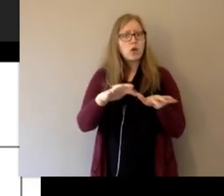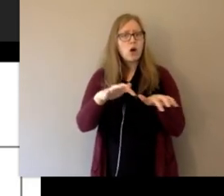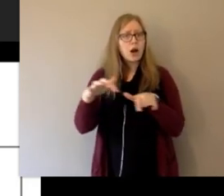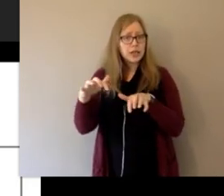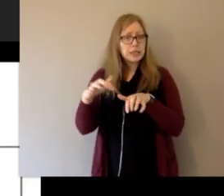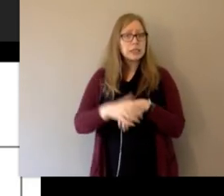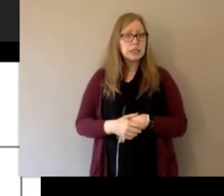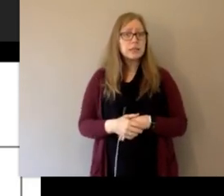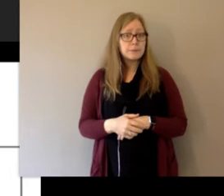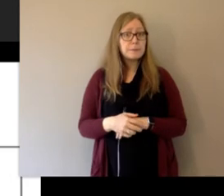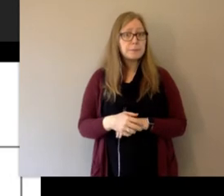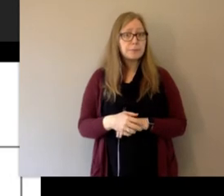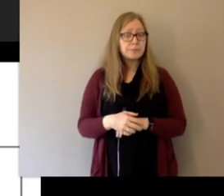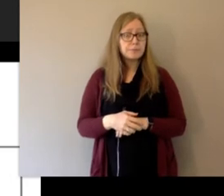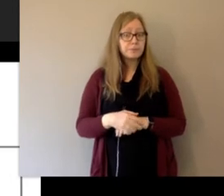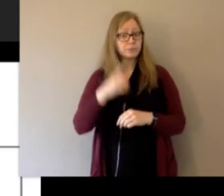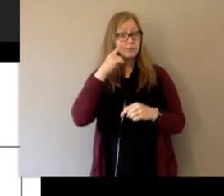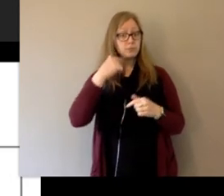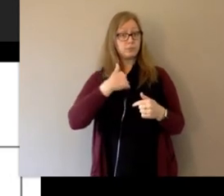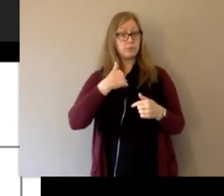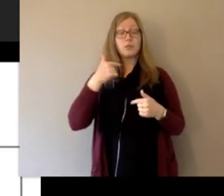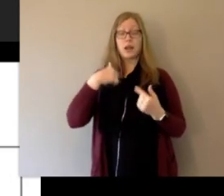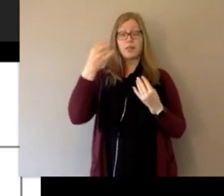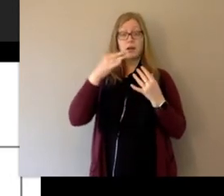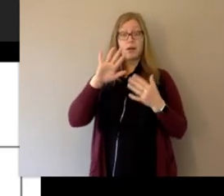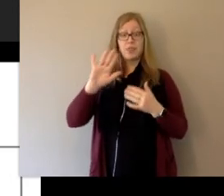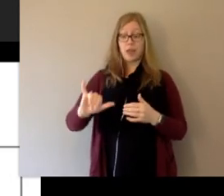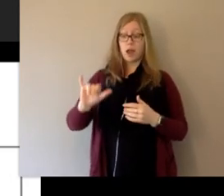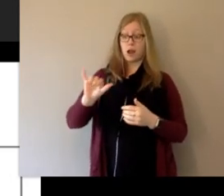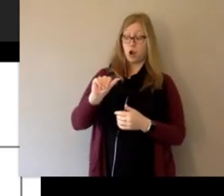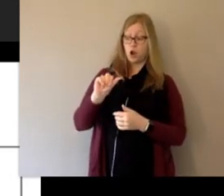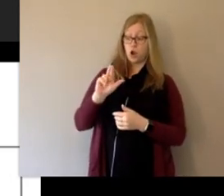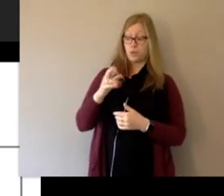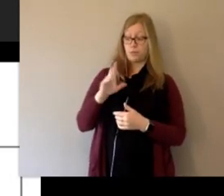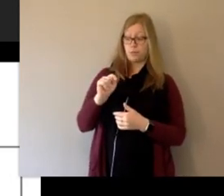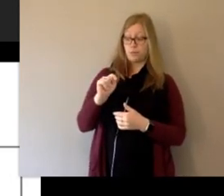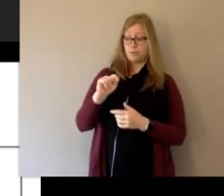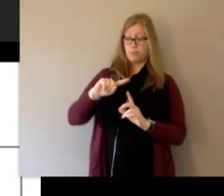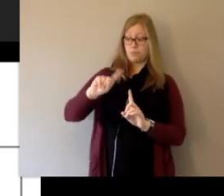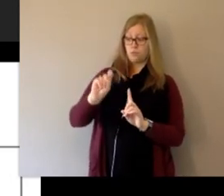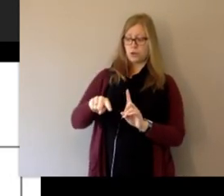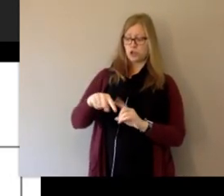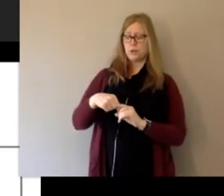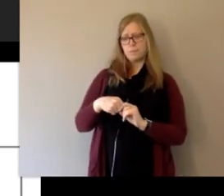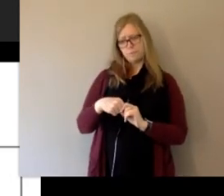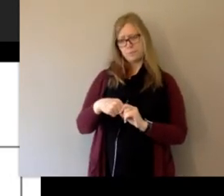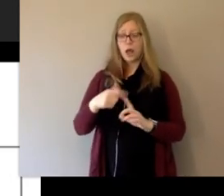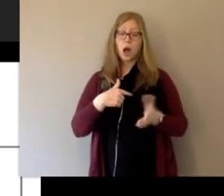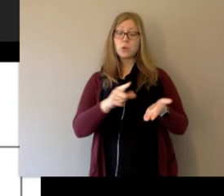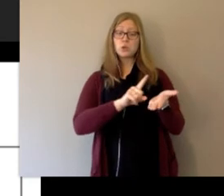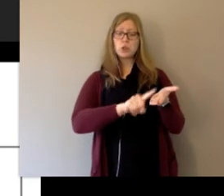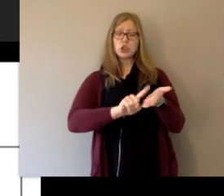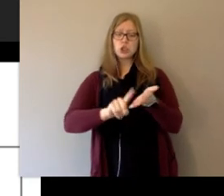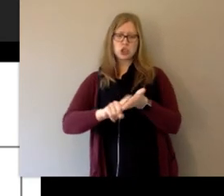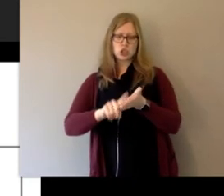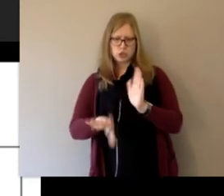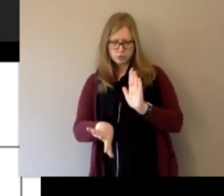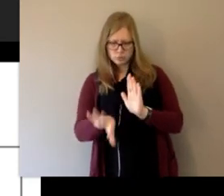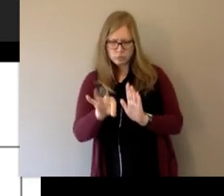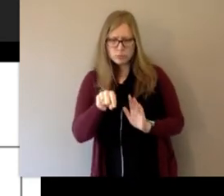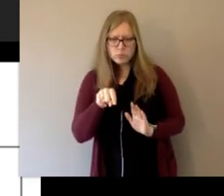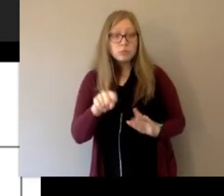For me, when I think about that prompt or that argument, as I was doing some of my research, I came across a